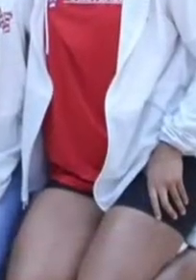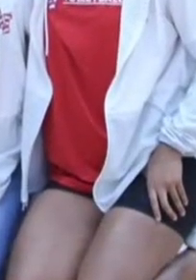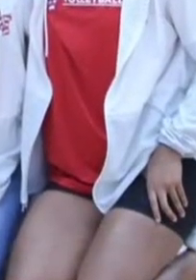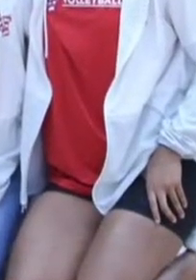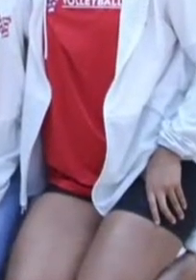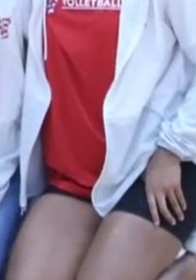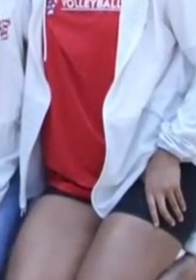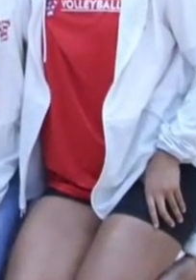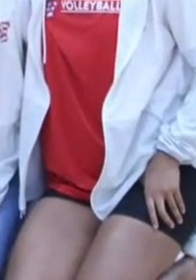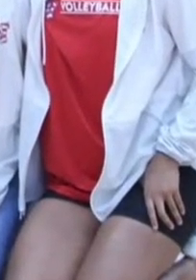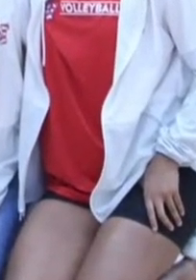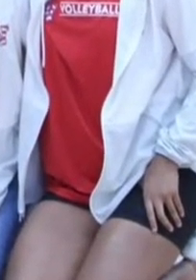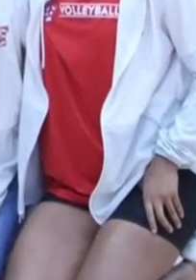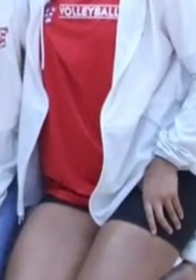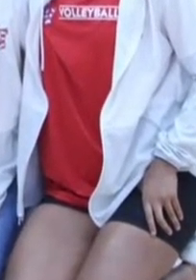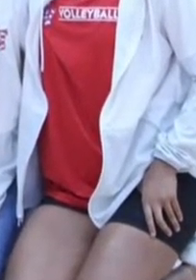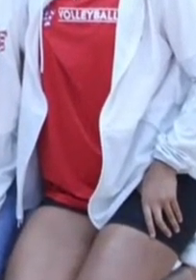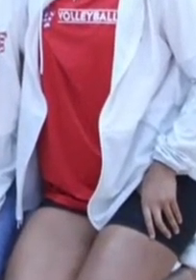down.